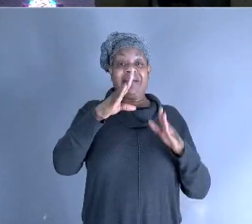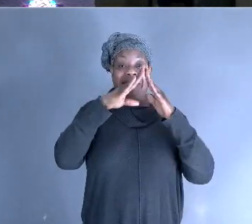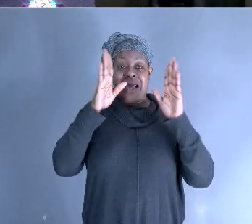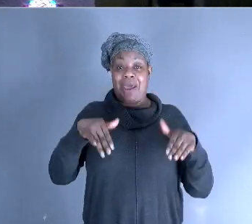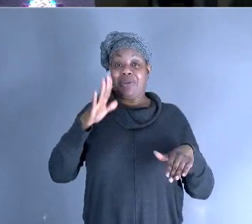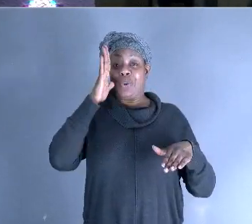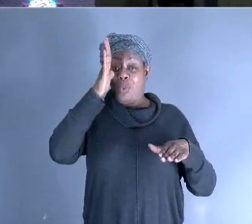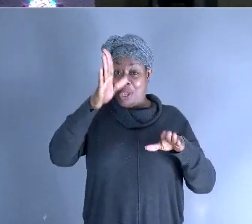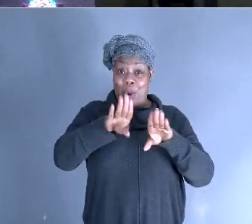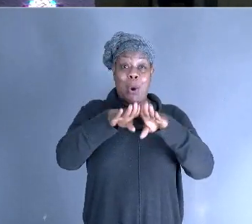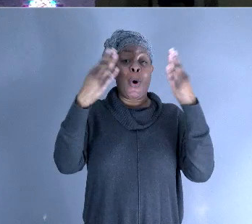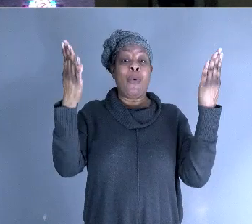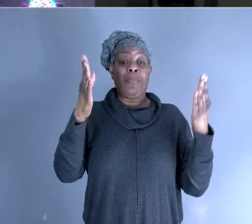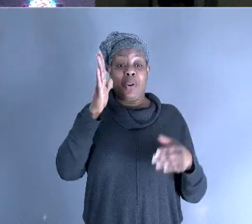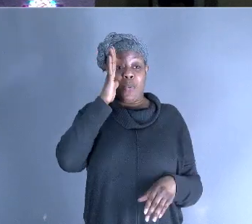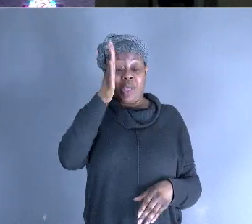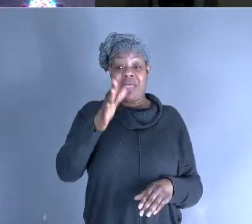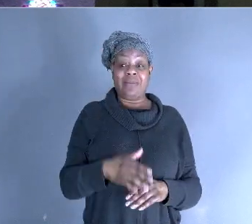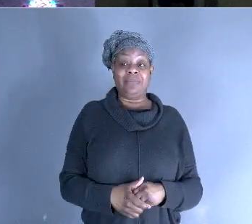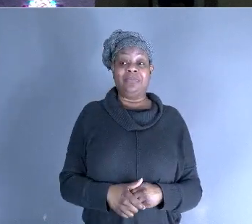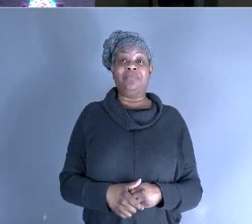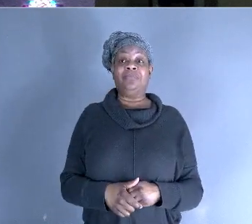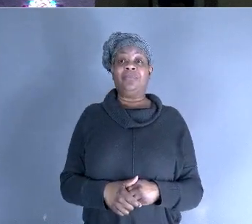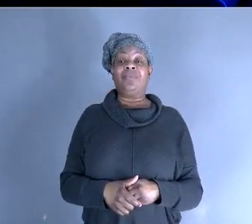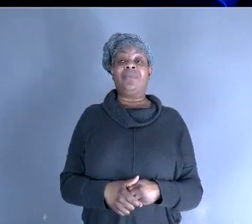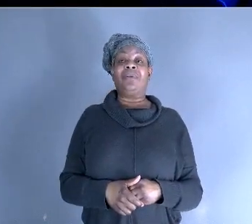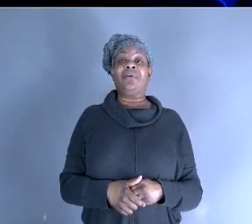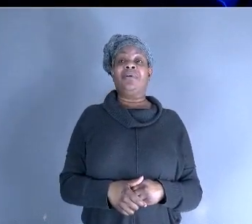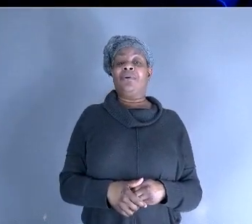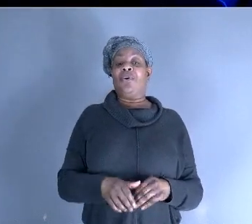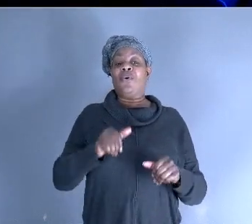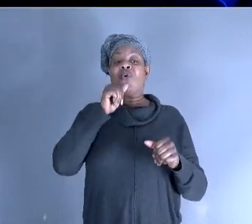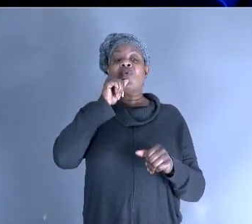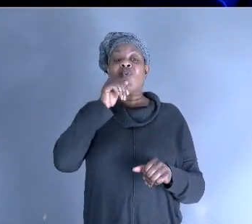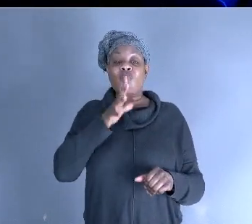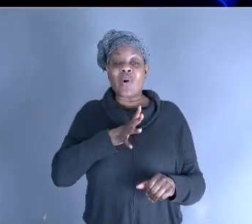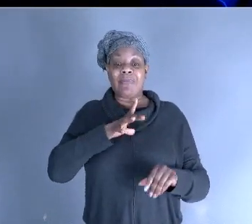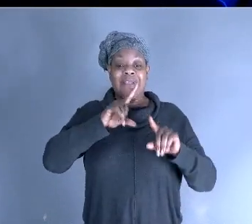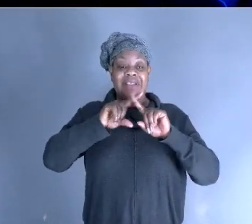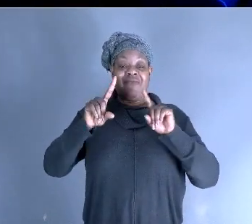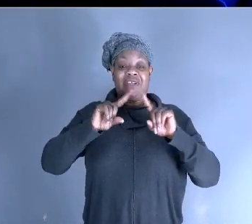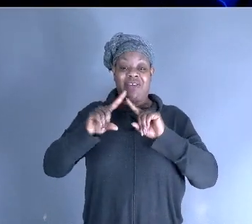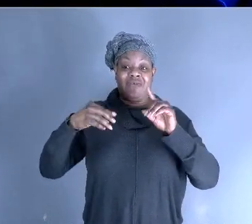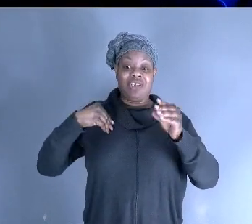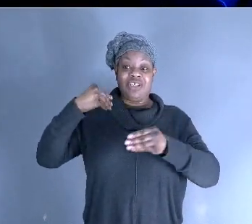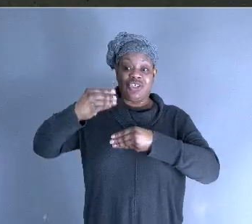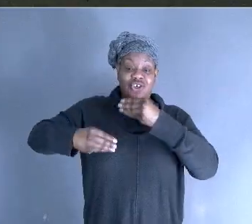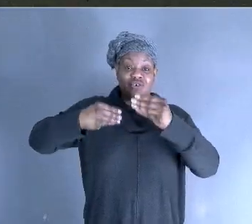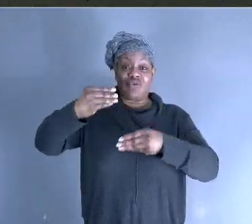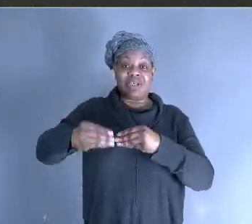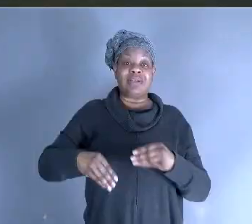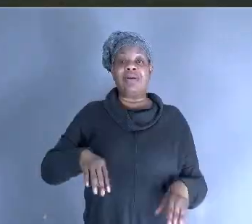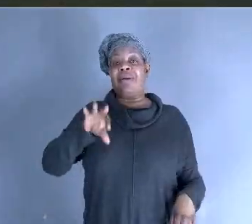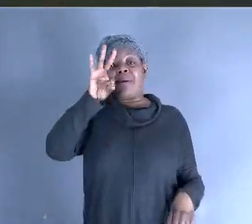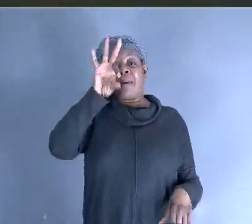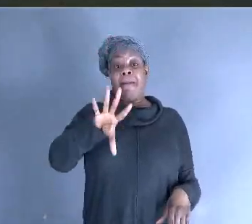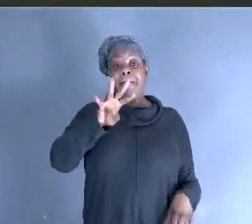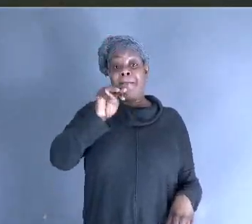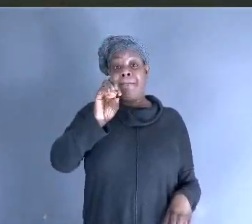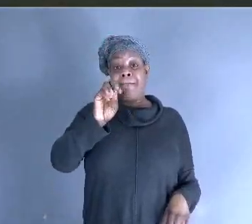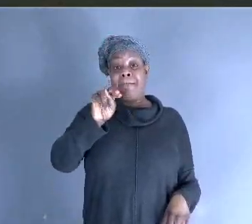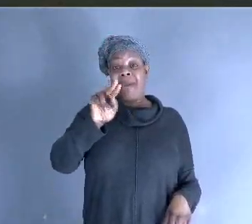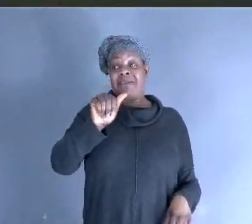blessing women of all generations because and pastor Mona gave me this she said